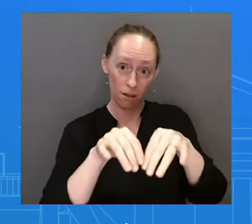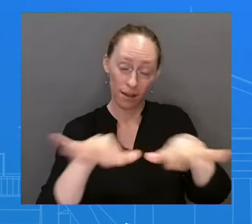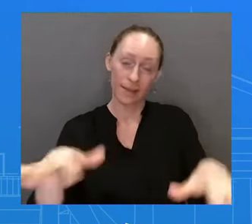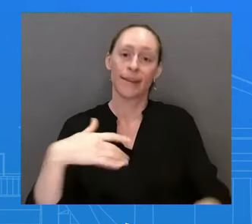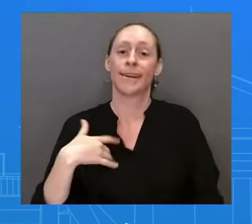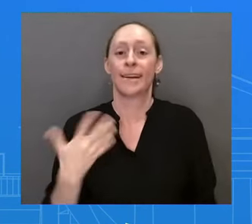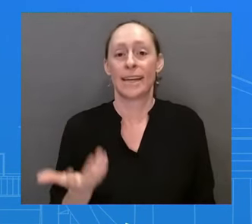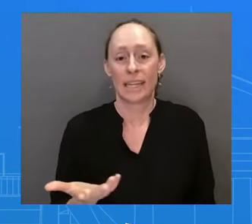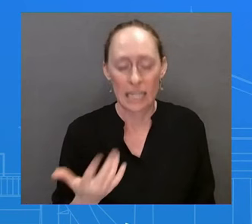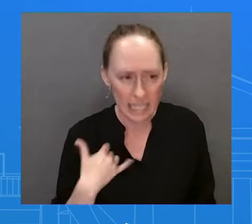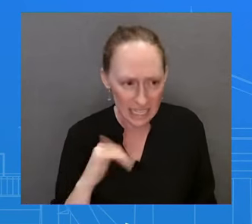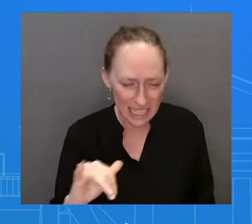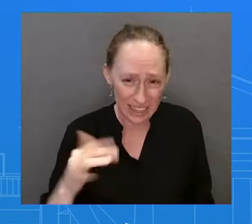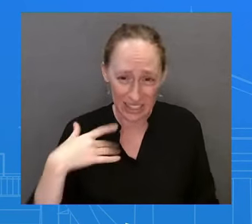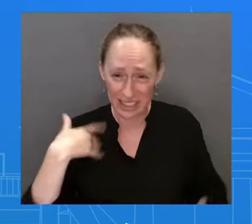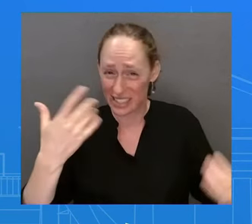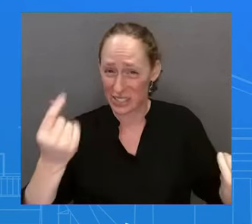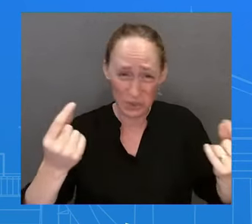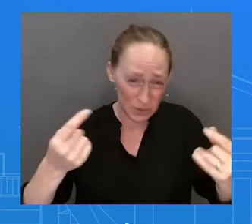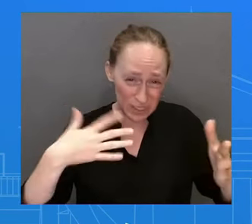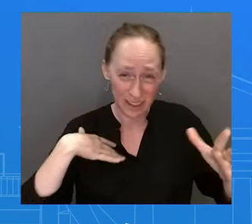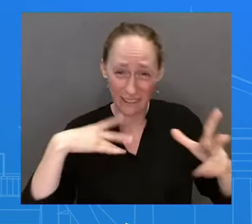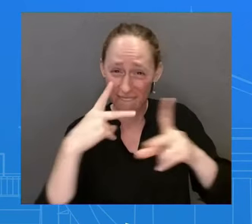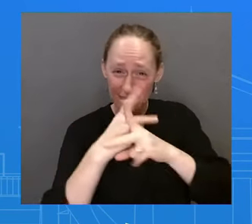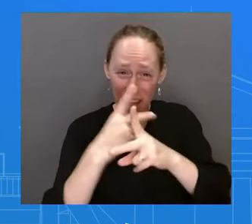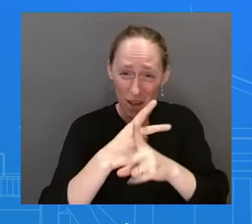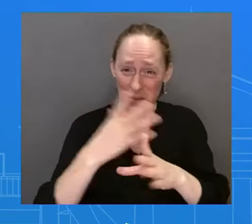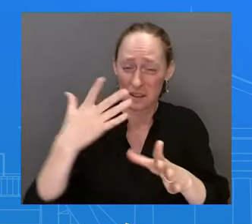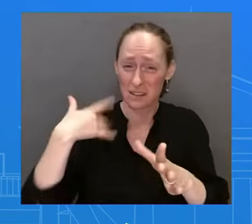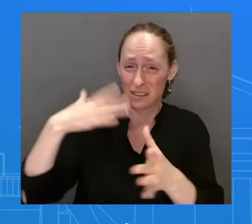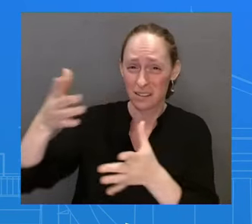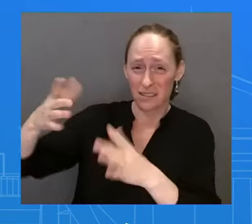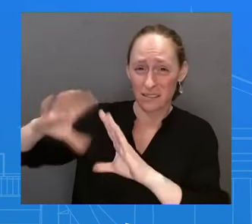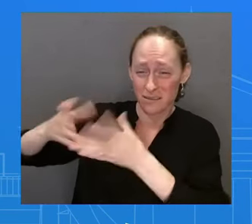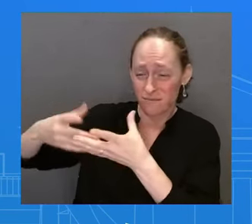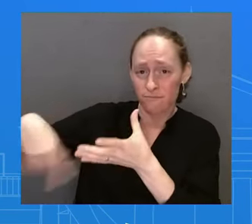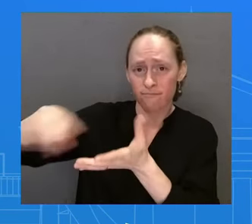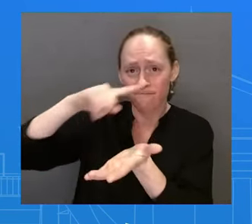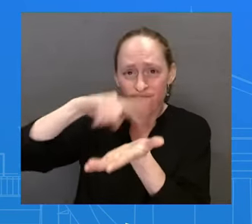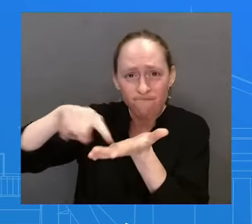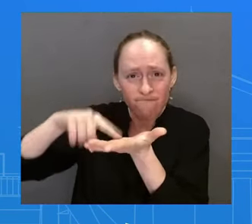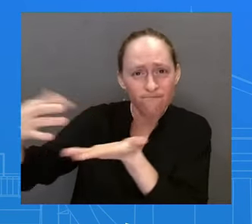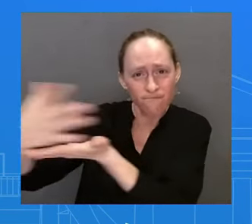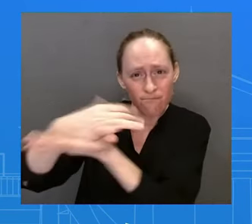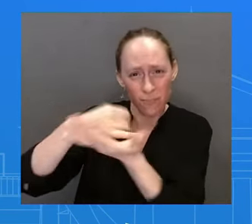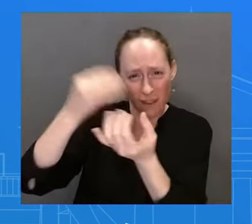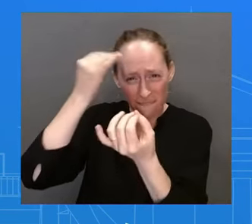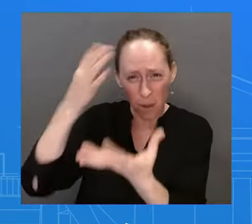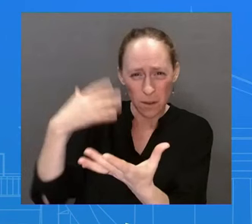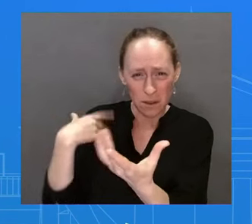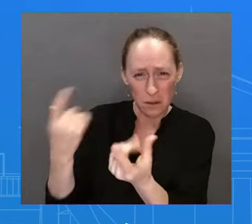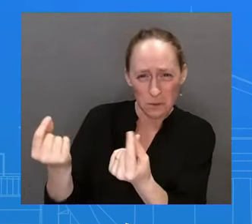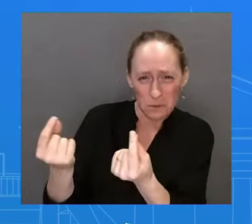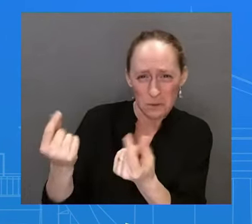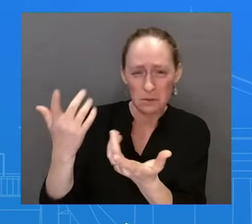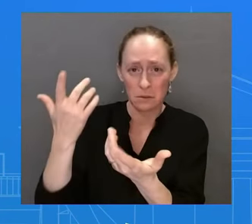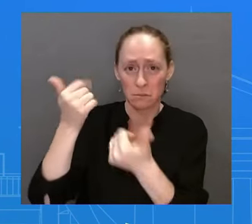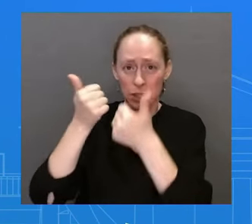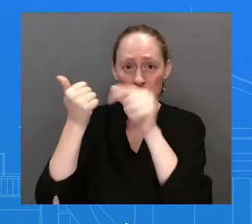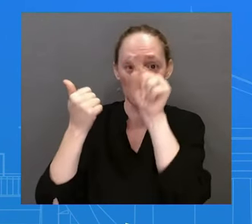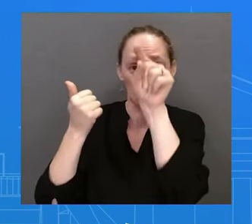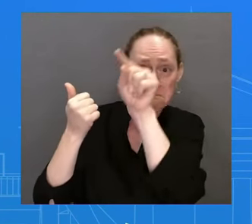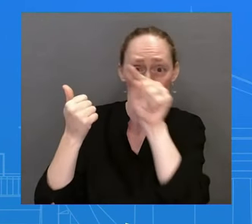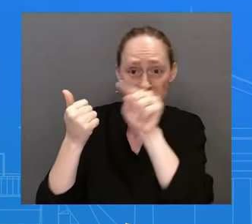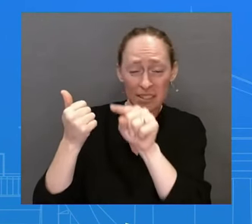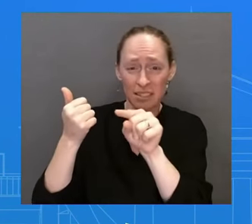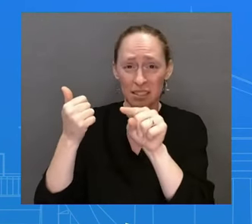to try to get some context downgraded so that we could provide it over the weekend, and we did that. But we were as forthcoming as we should